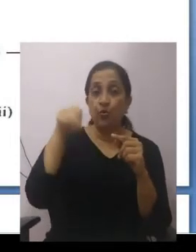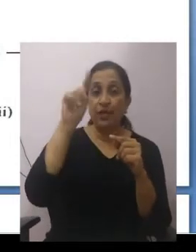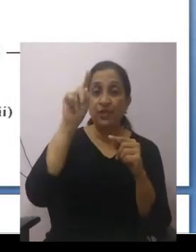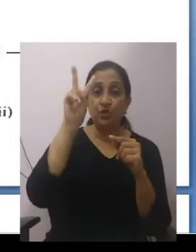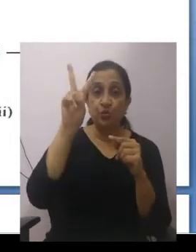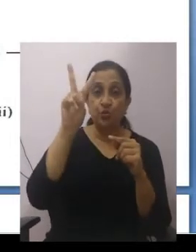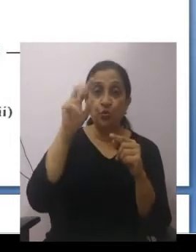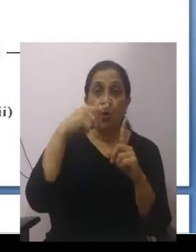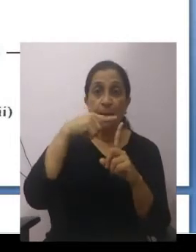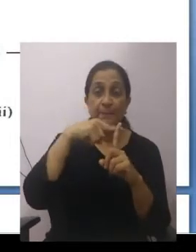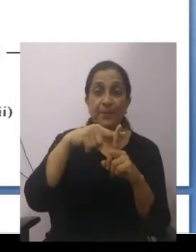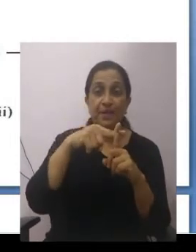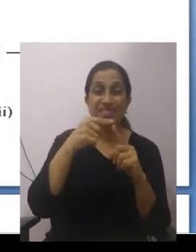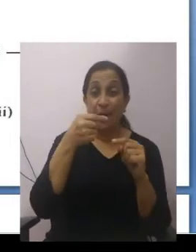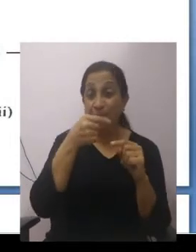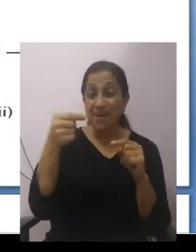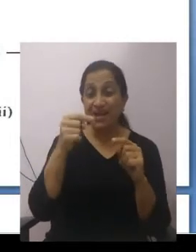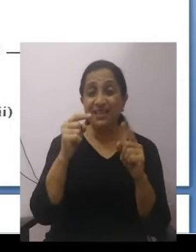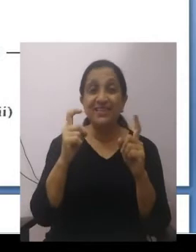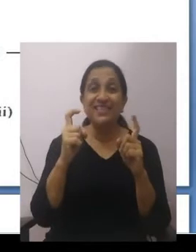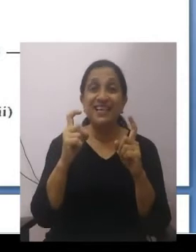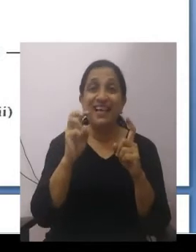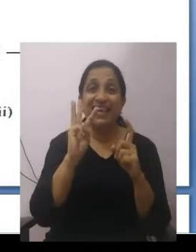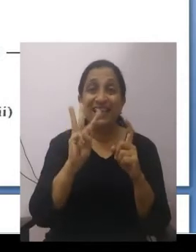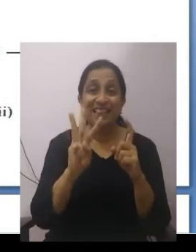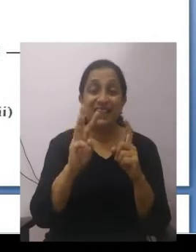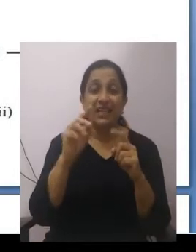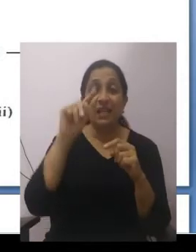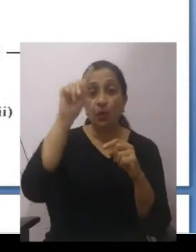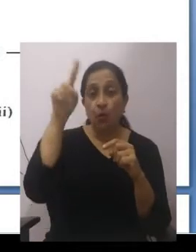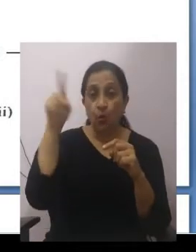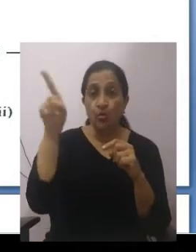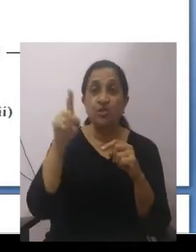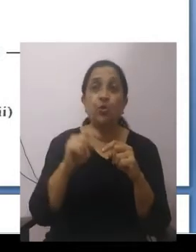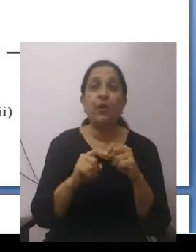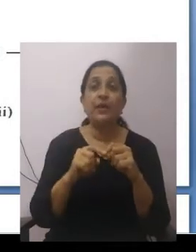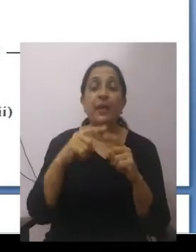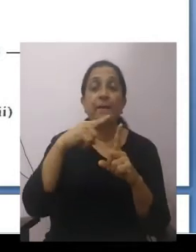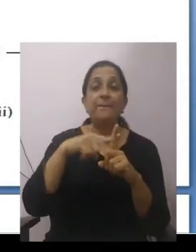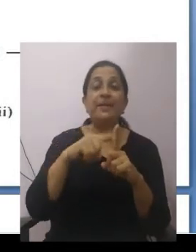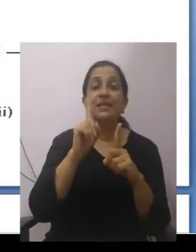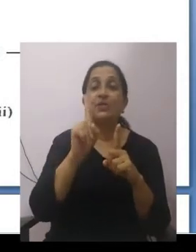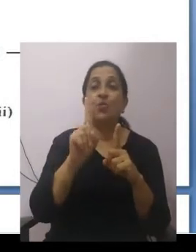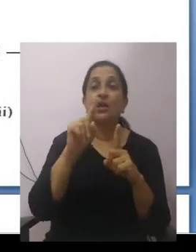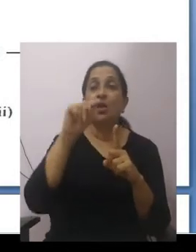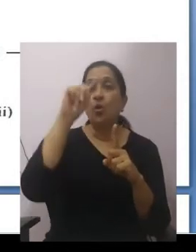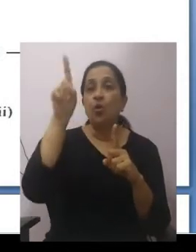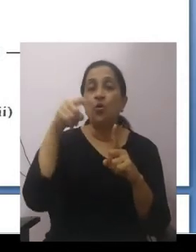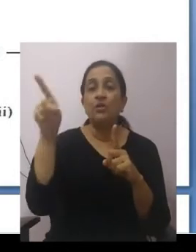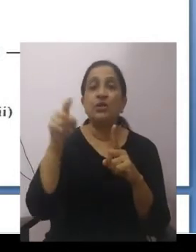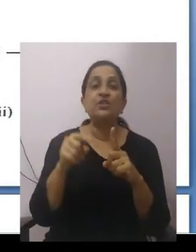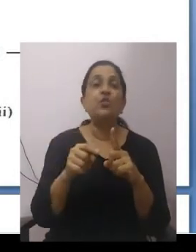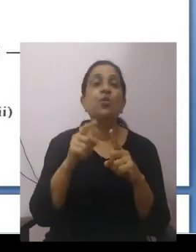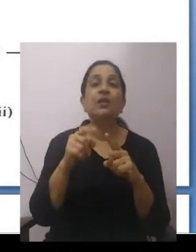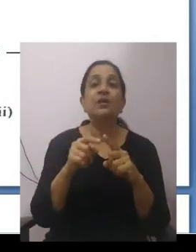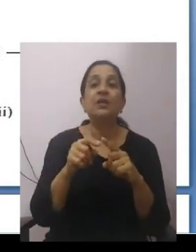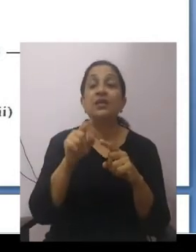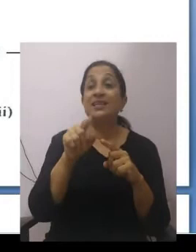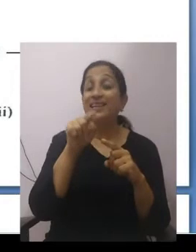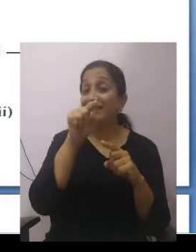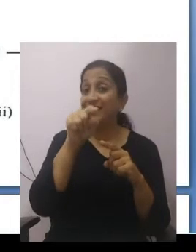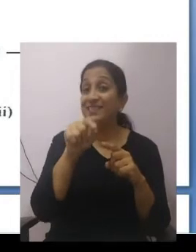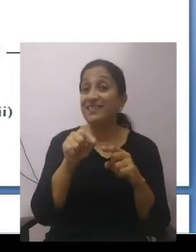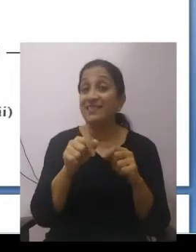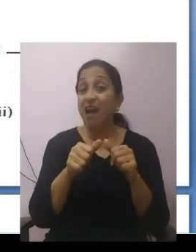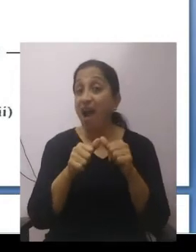plus -3 whole square plus 1 square, it becomes total 14. Unfortunately, the answer was wrong